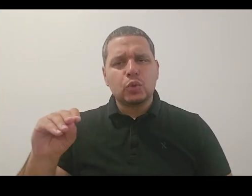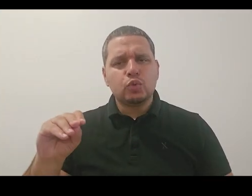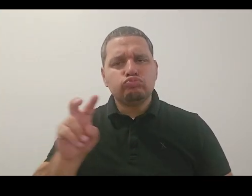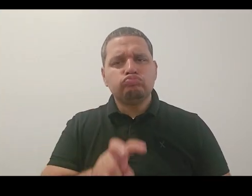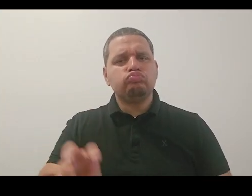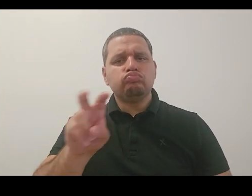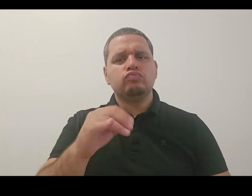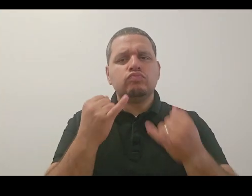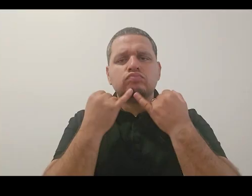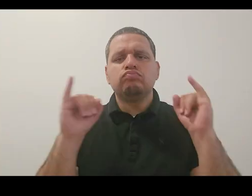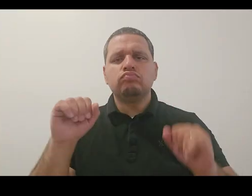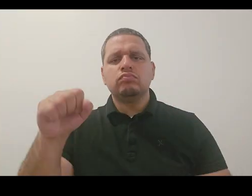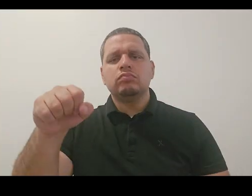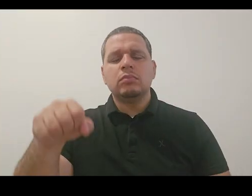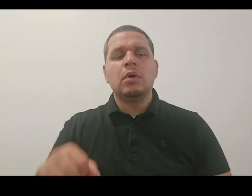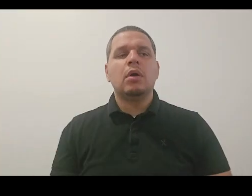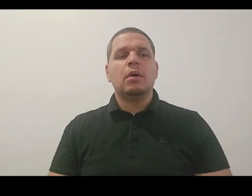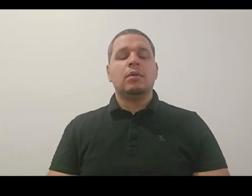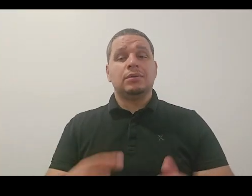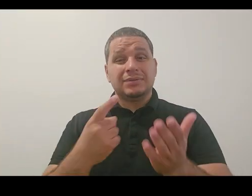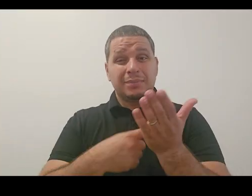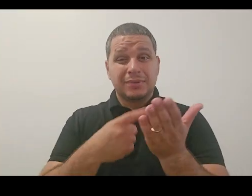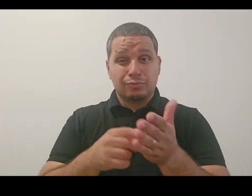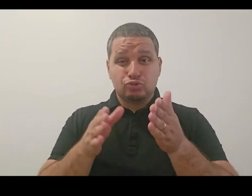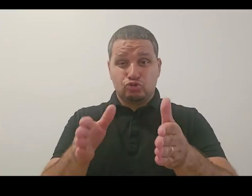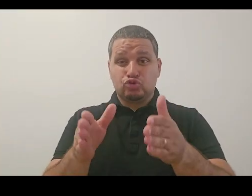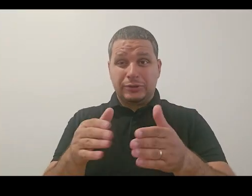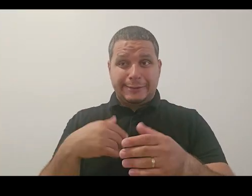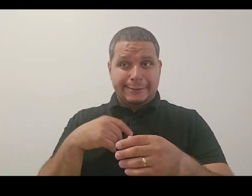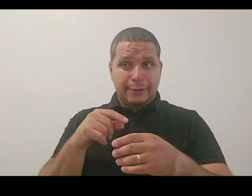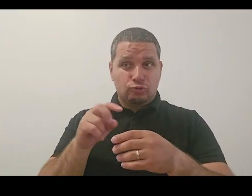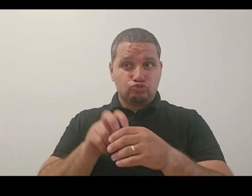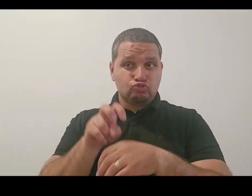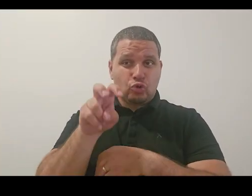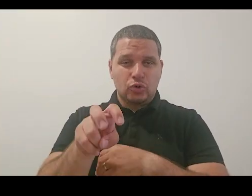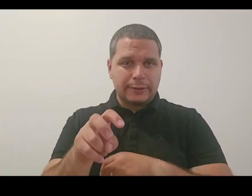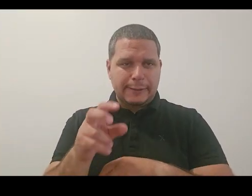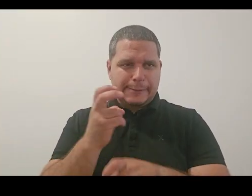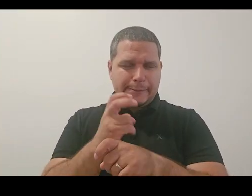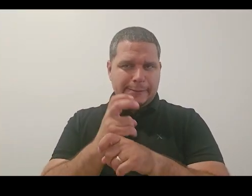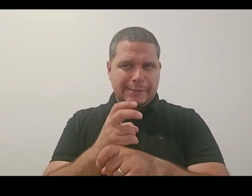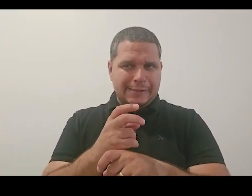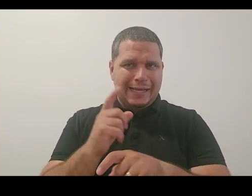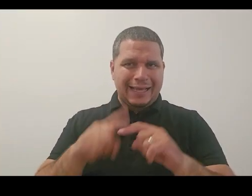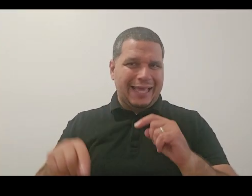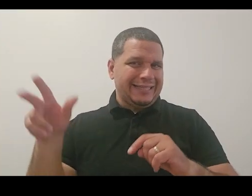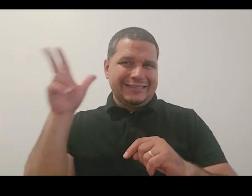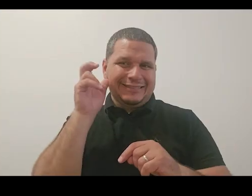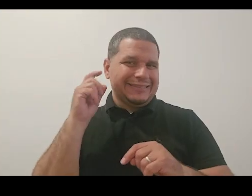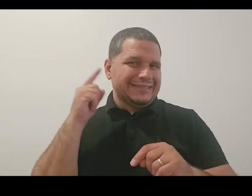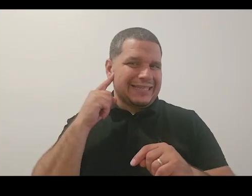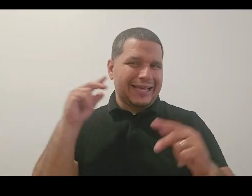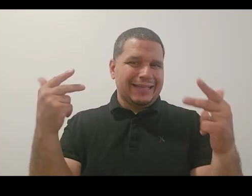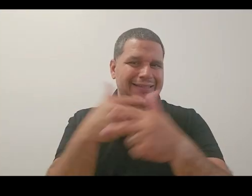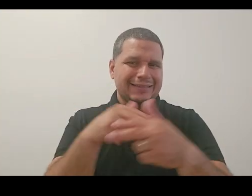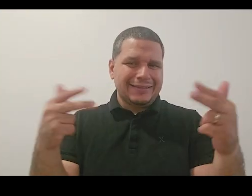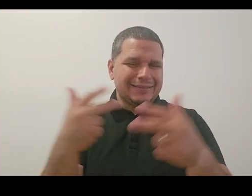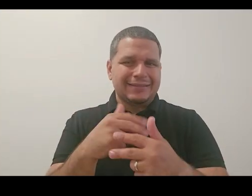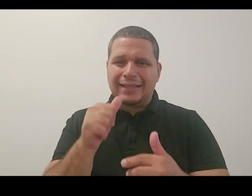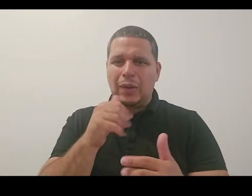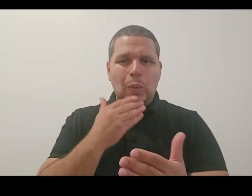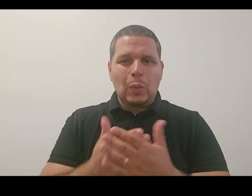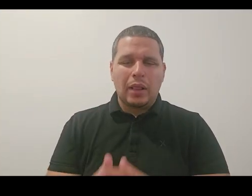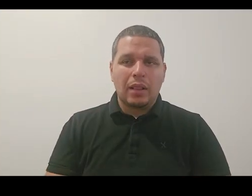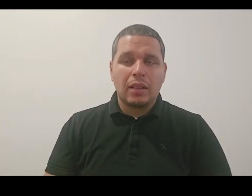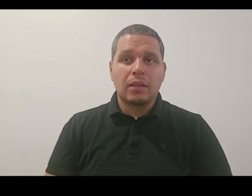I do. Um, but sometimes crossing streets are really difficult for me because I can't localize sounds. And